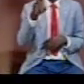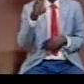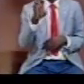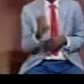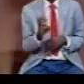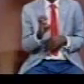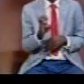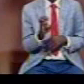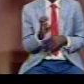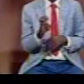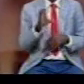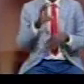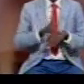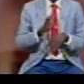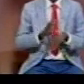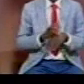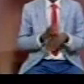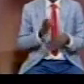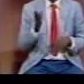Deeper Life Bible Church.